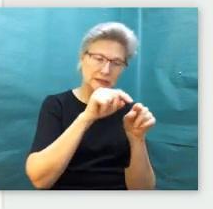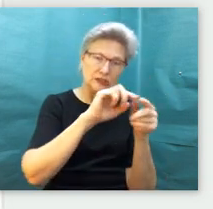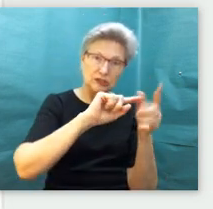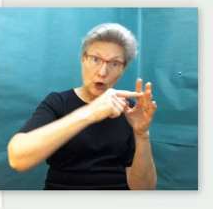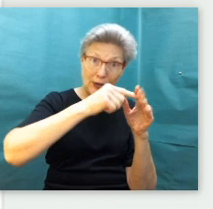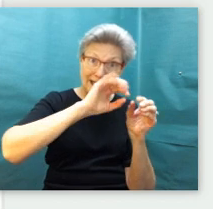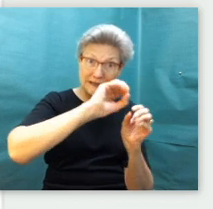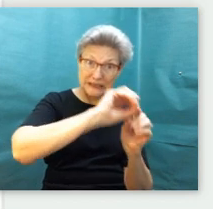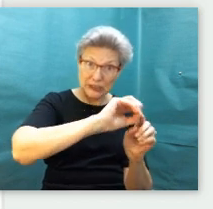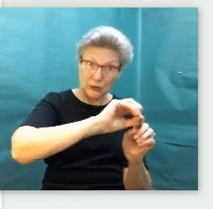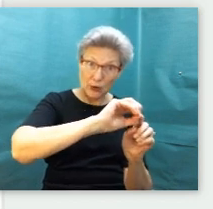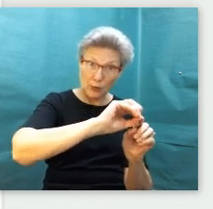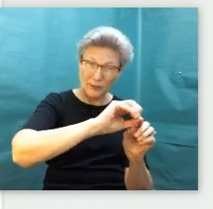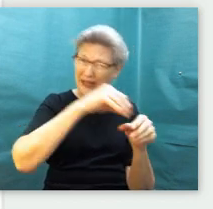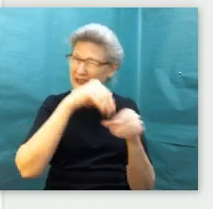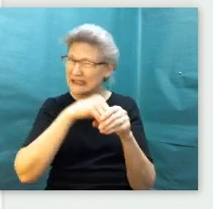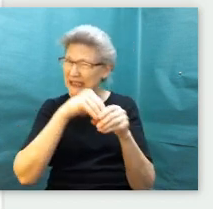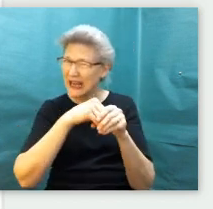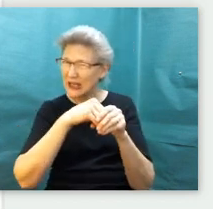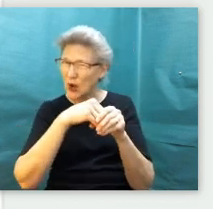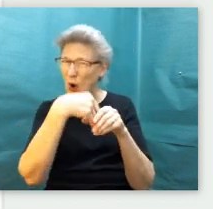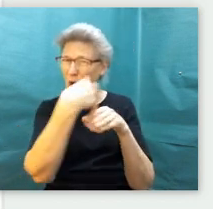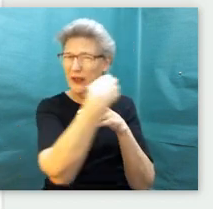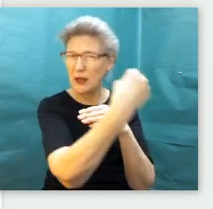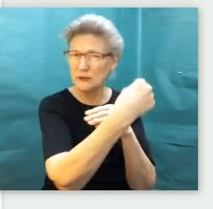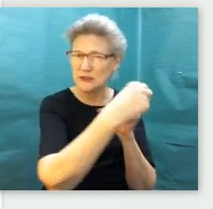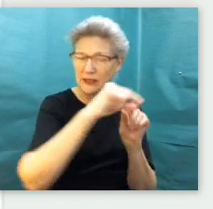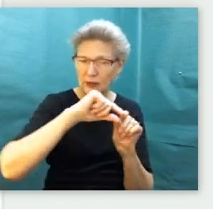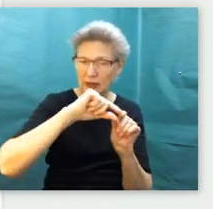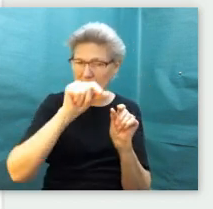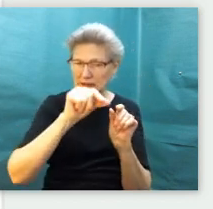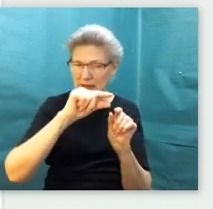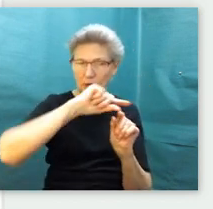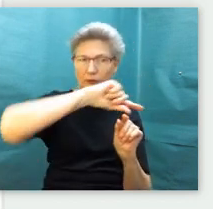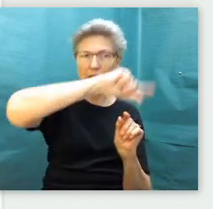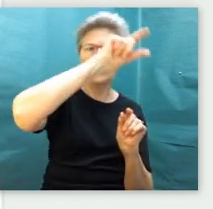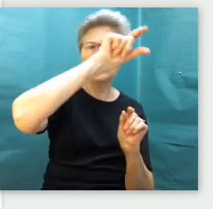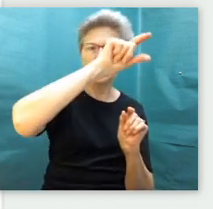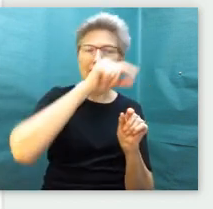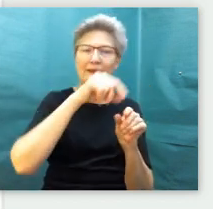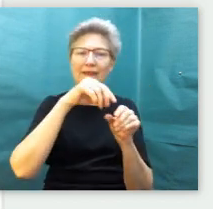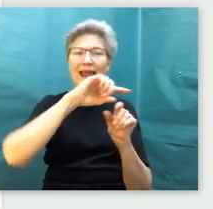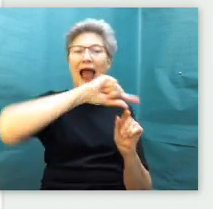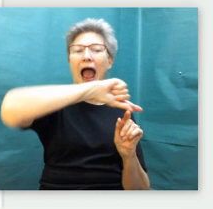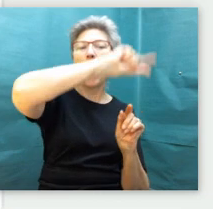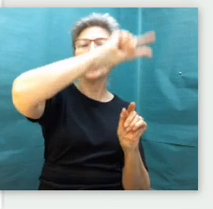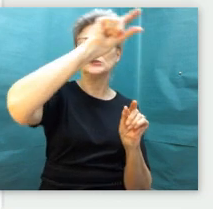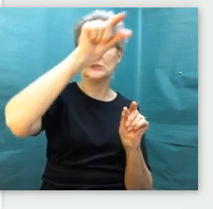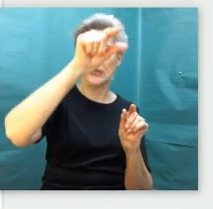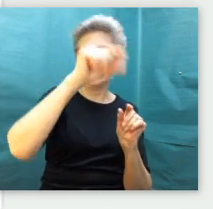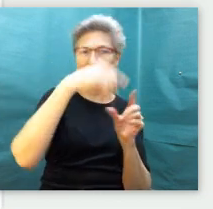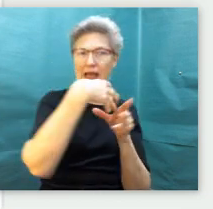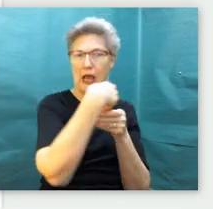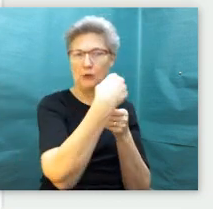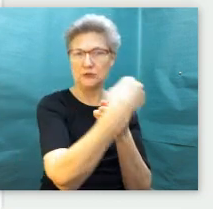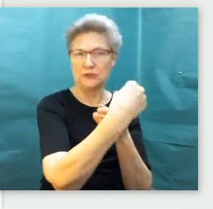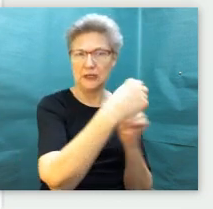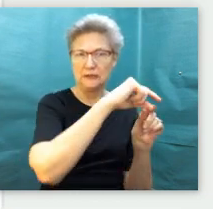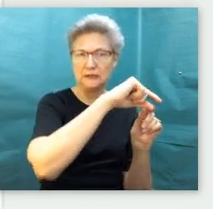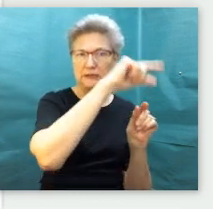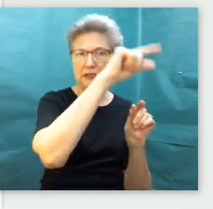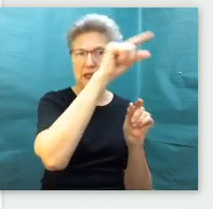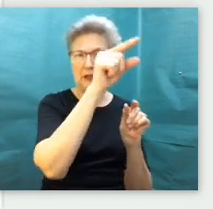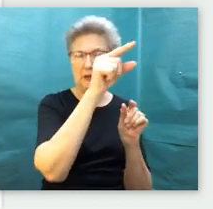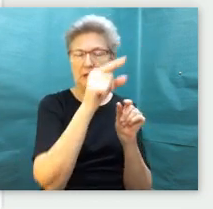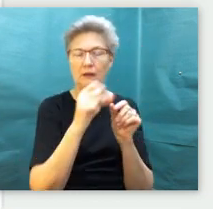Am I going to be using the inside scale or the outside scale? You got it, the outside scale, because I would be counting